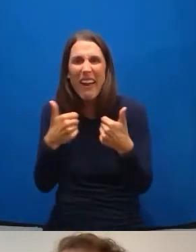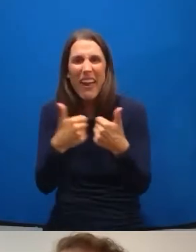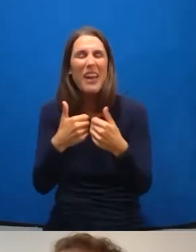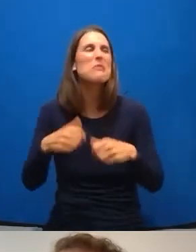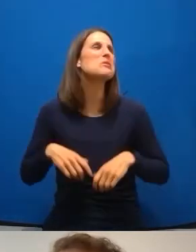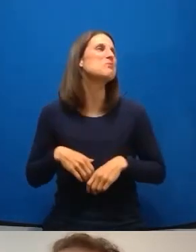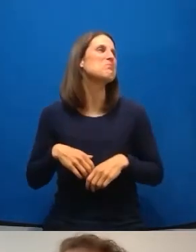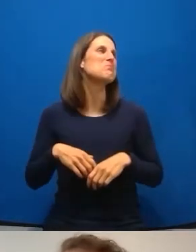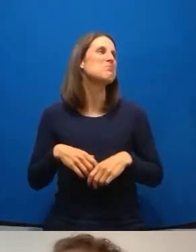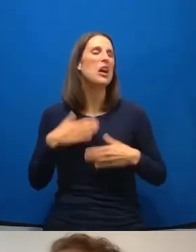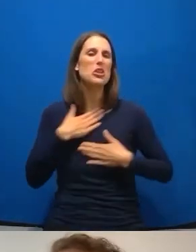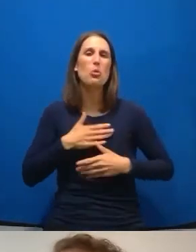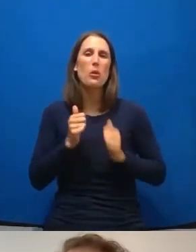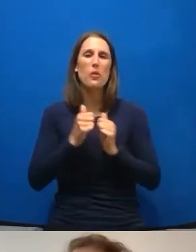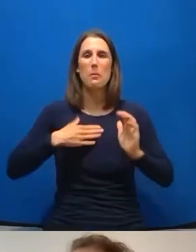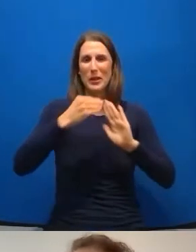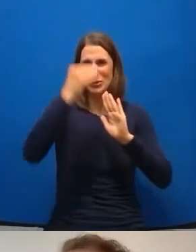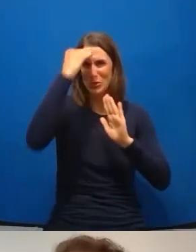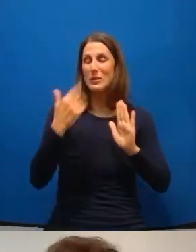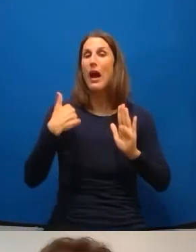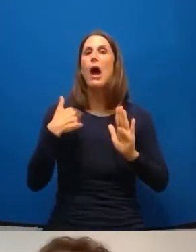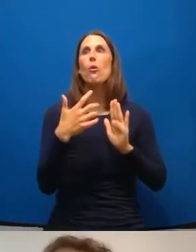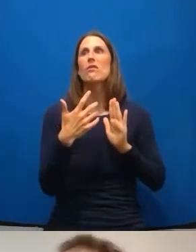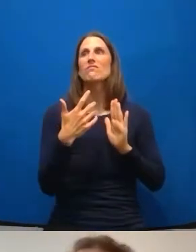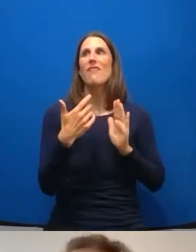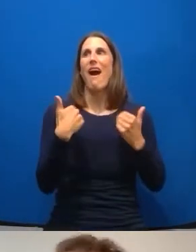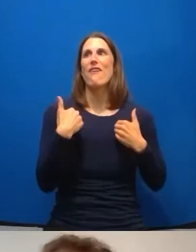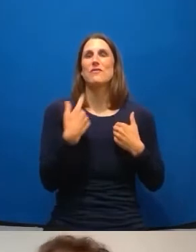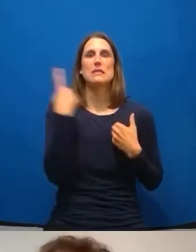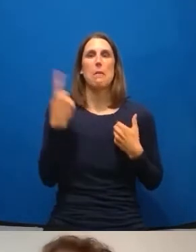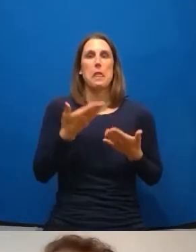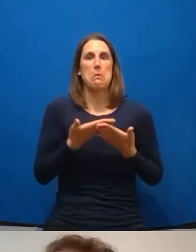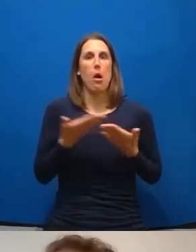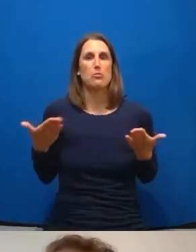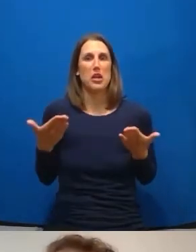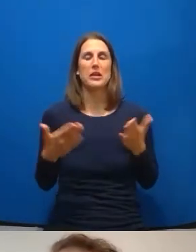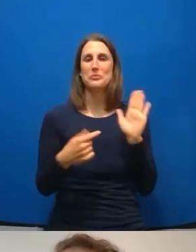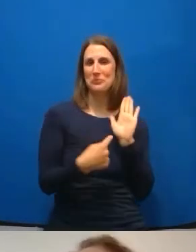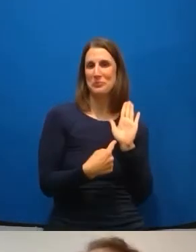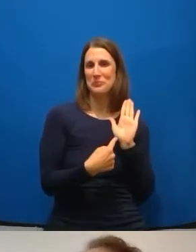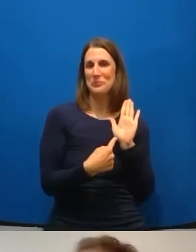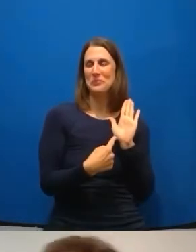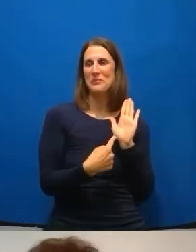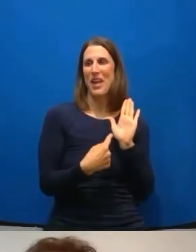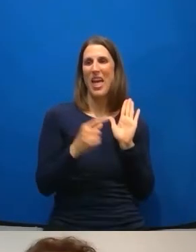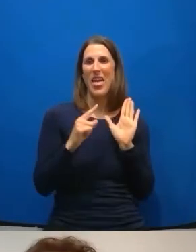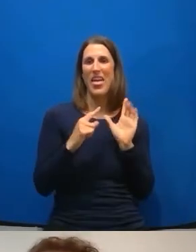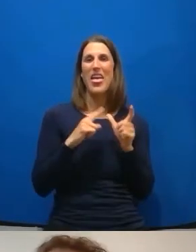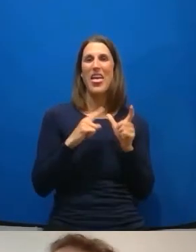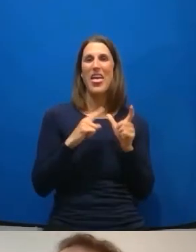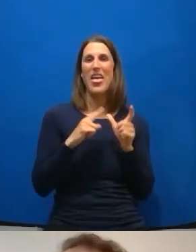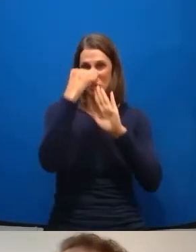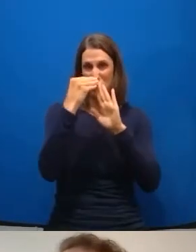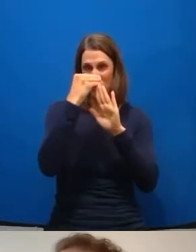Something that I like to do is like I like to have an object and then they have to ask questions about it, kind of like a 20 questions thing. And then something else is